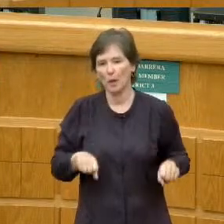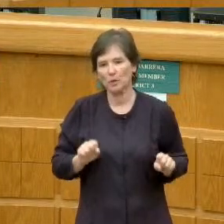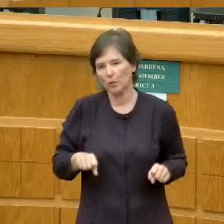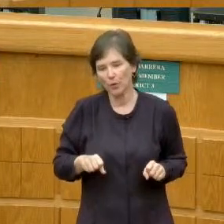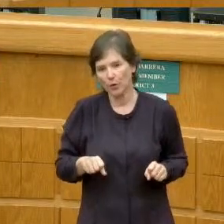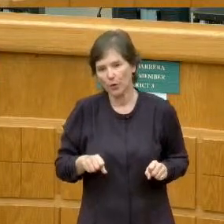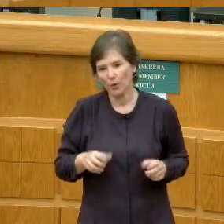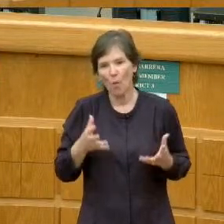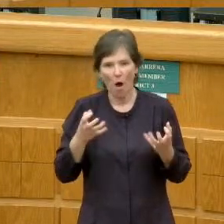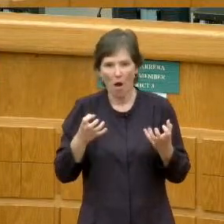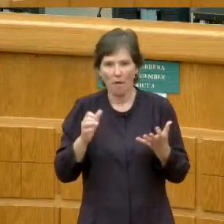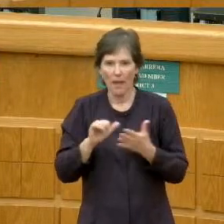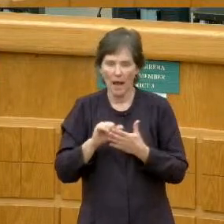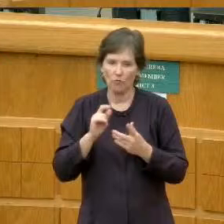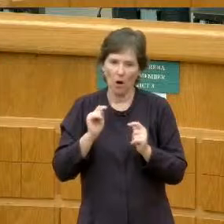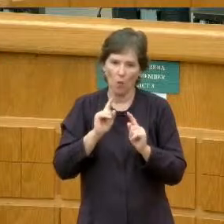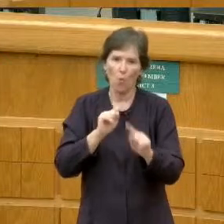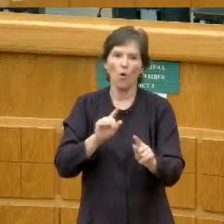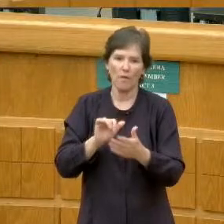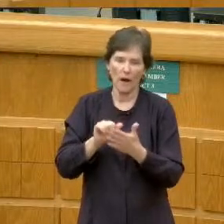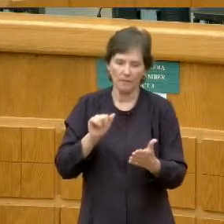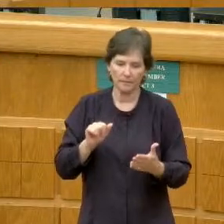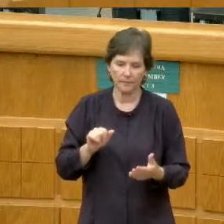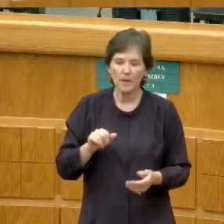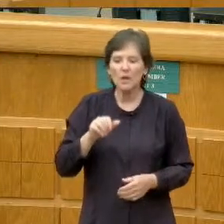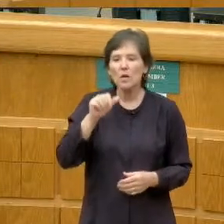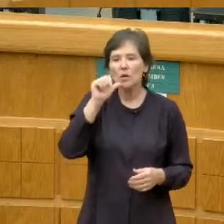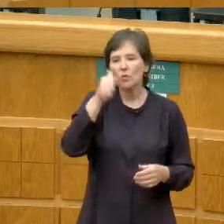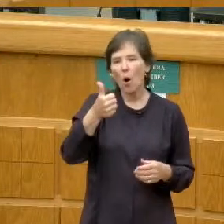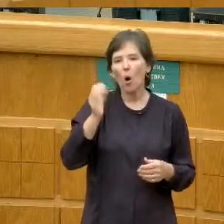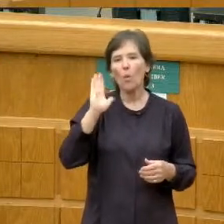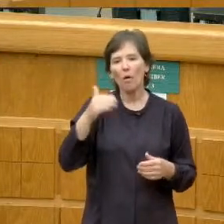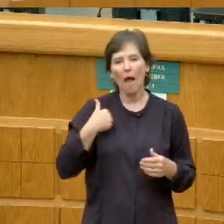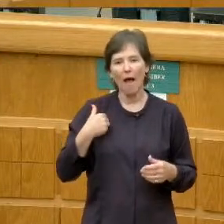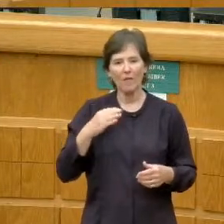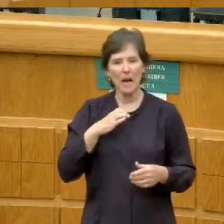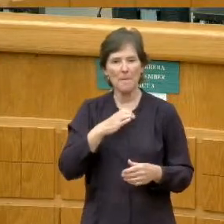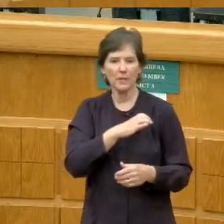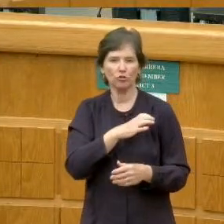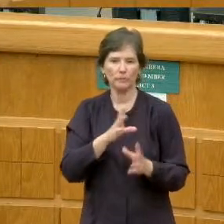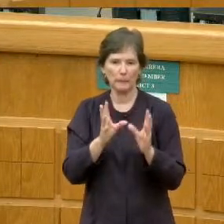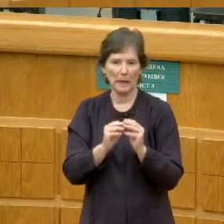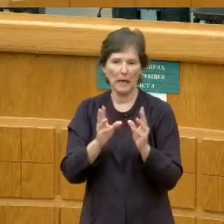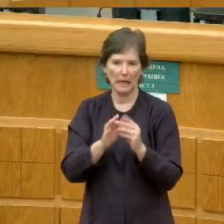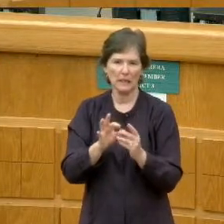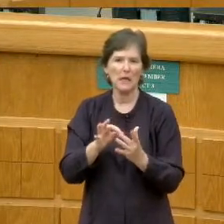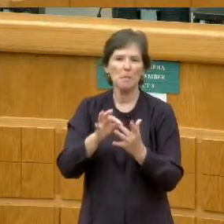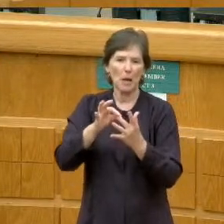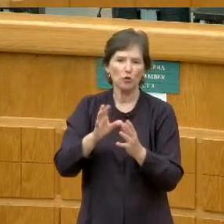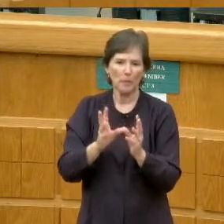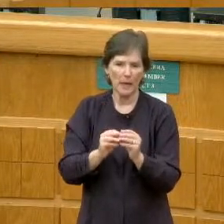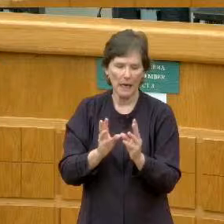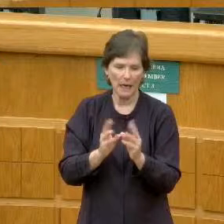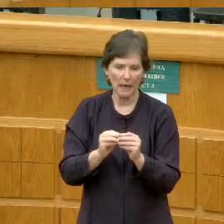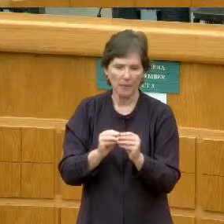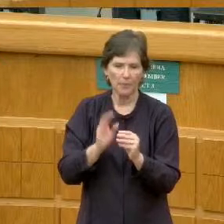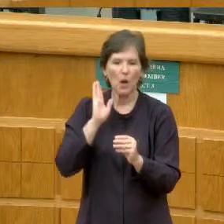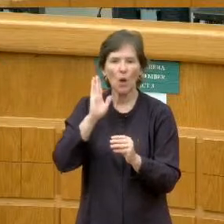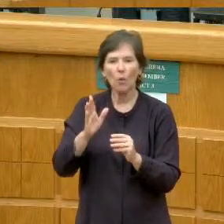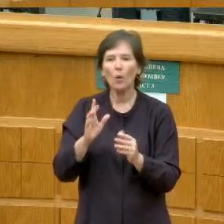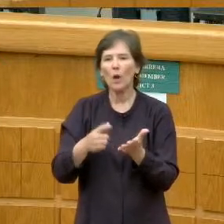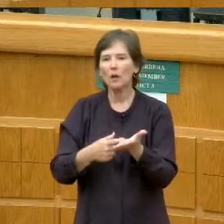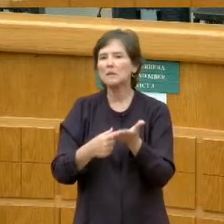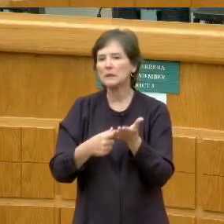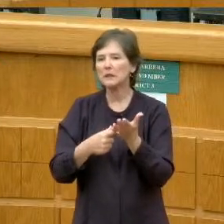Tomorrow there'll be a special commission meeting, and in that special commission meeting, we will address the extension of our local disaster. This